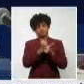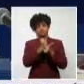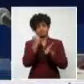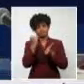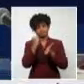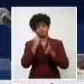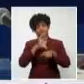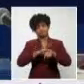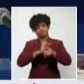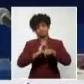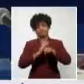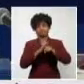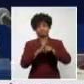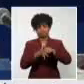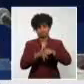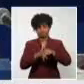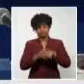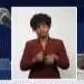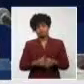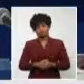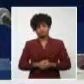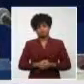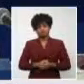had COVID-19.